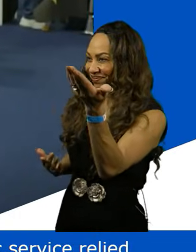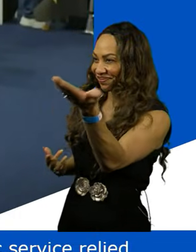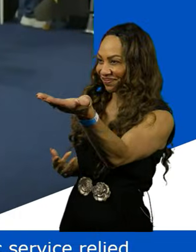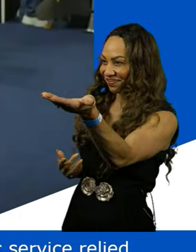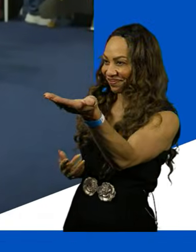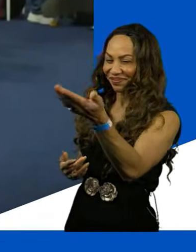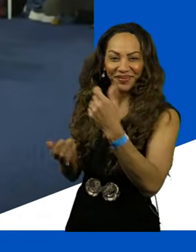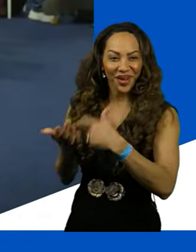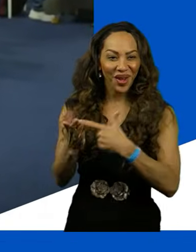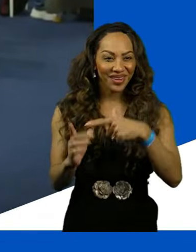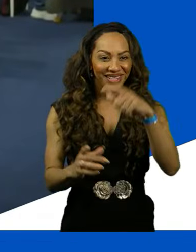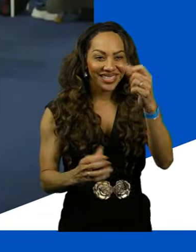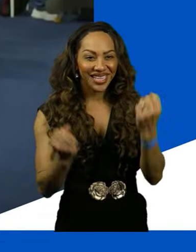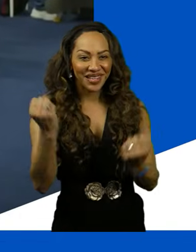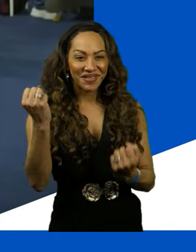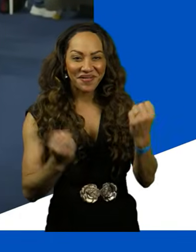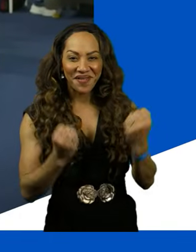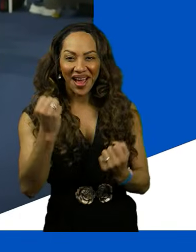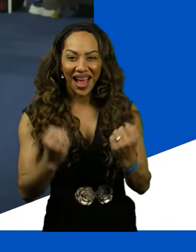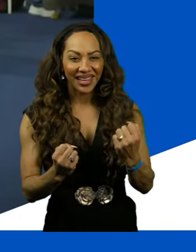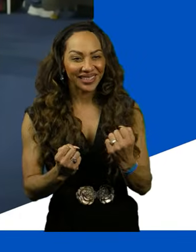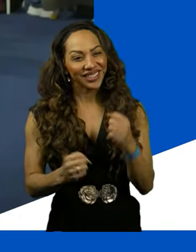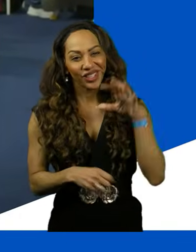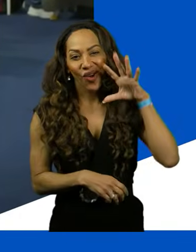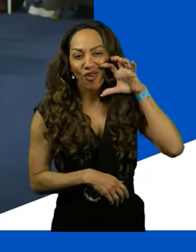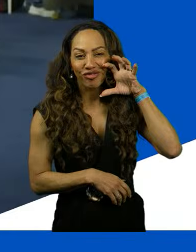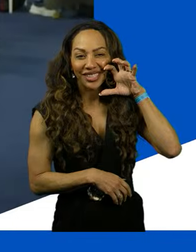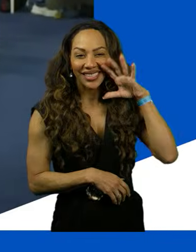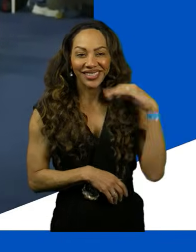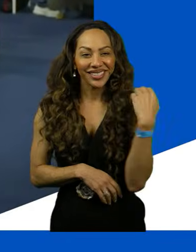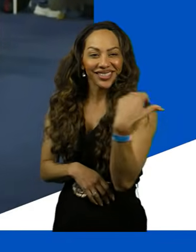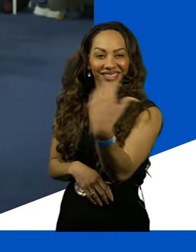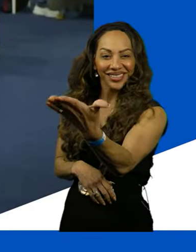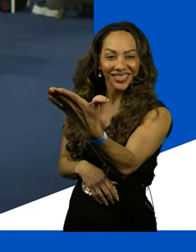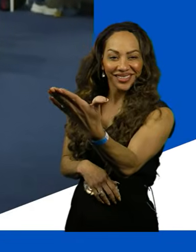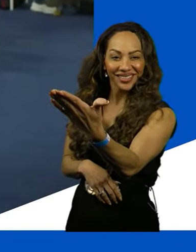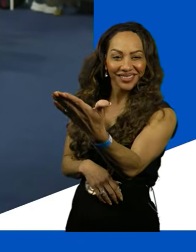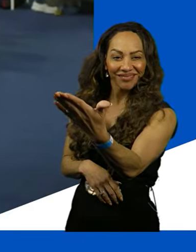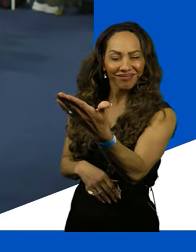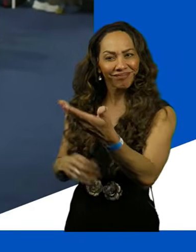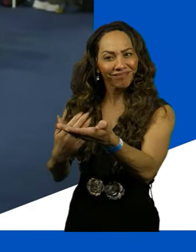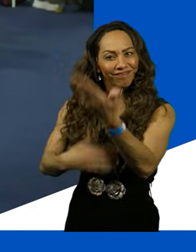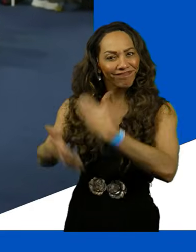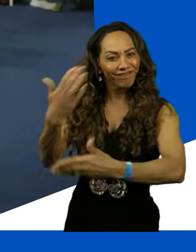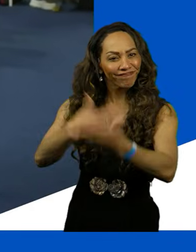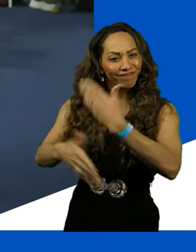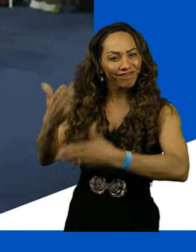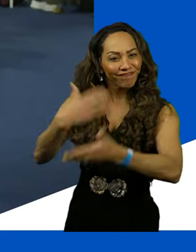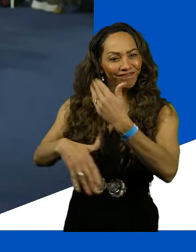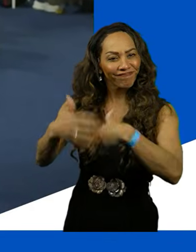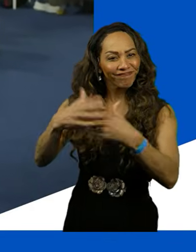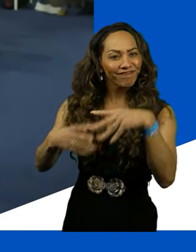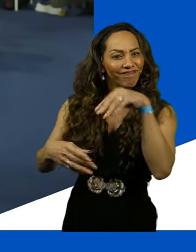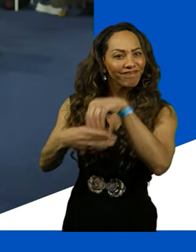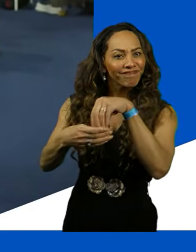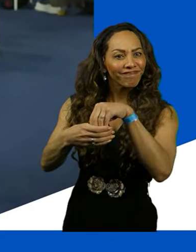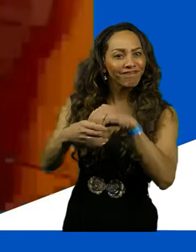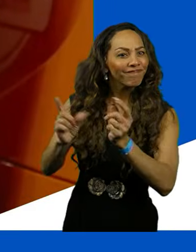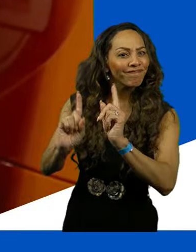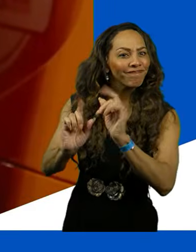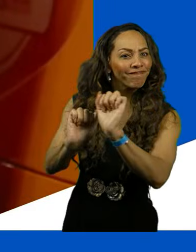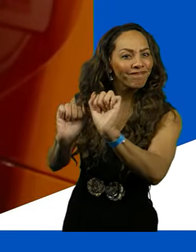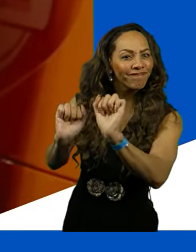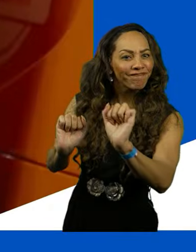front of us in the lovely RAC orange. What I would want to kindly ask is, can we get a little bit of a tour for our customers at home to see what we deal with day to